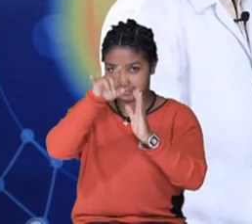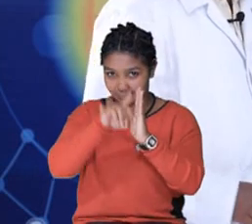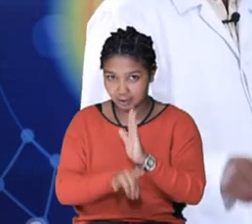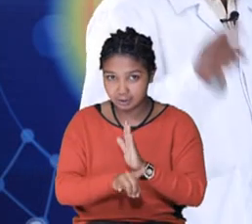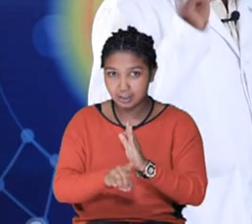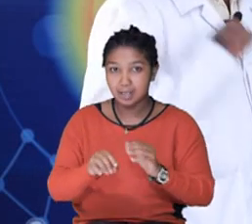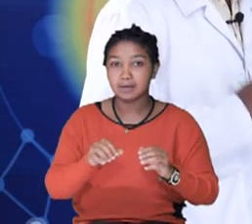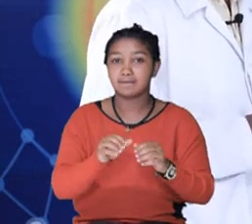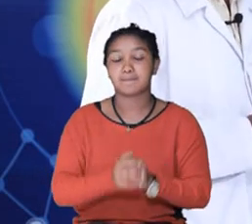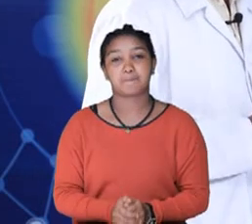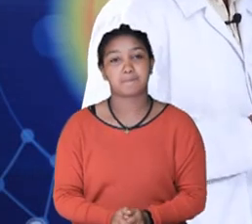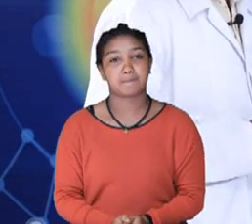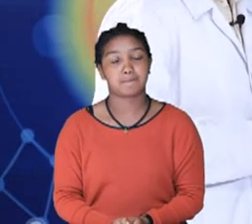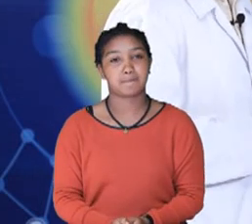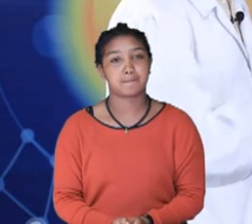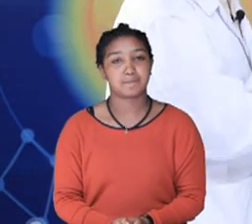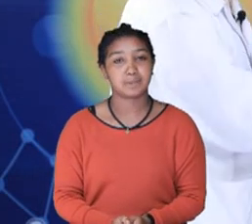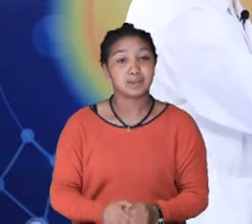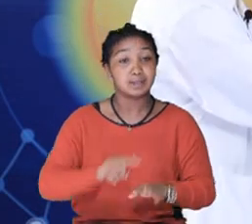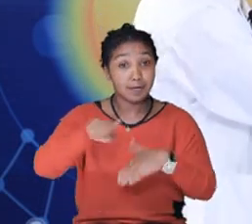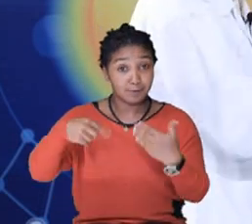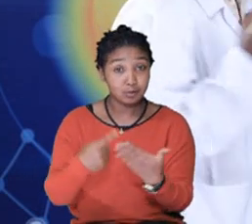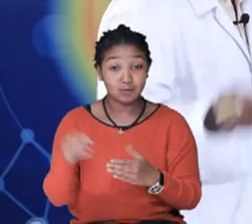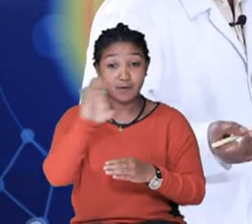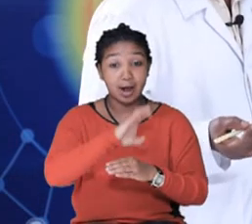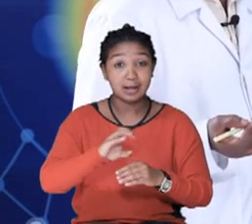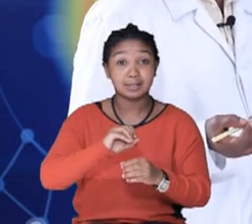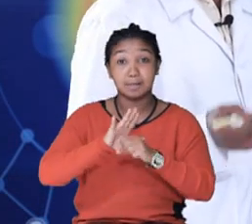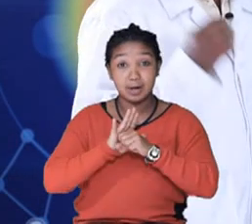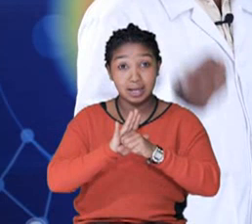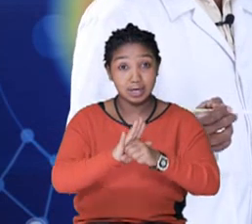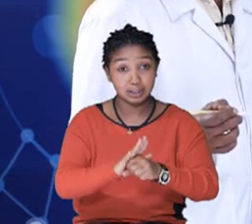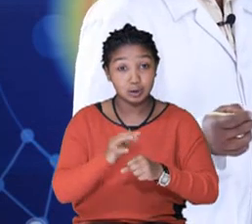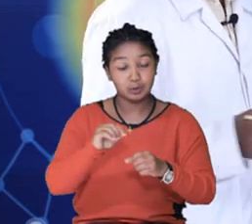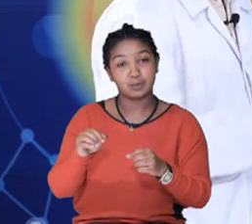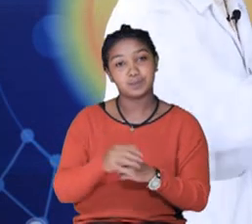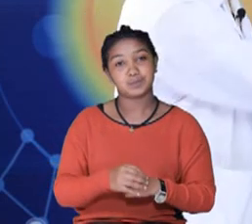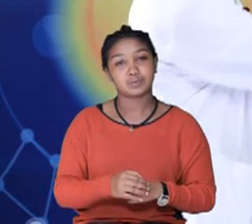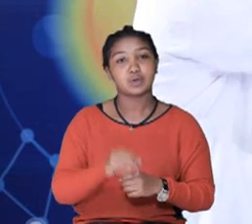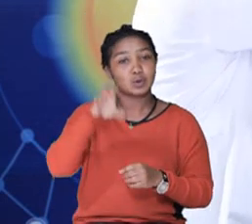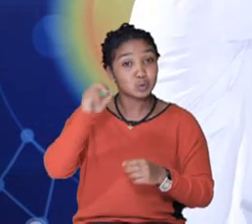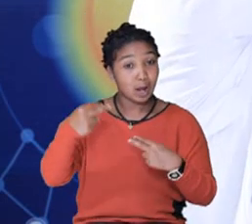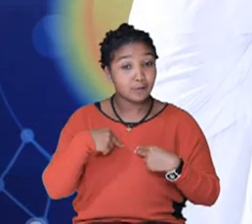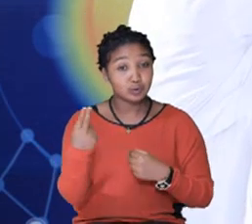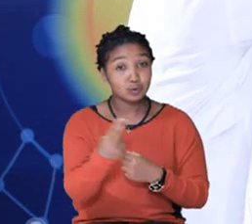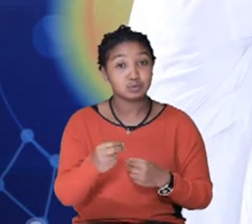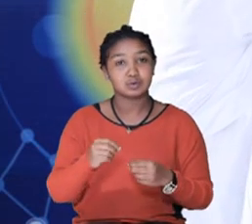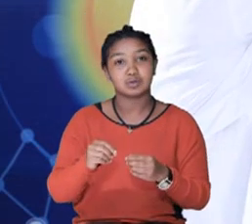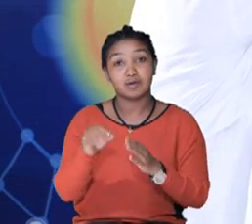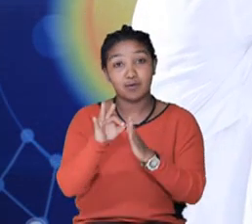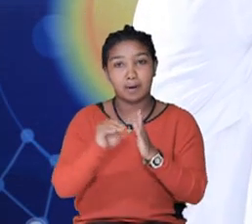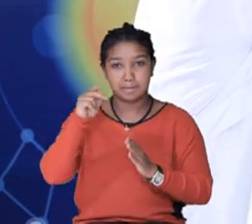areas decrease, pressure is increase. Therefore, to find the pressure, you should have to use the